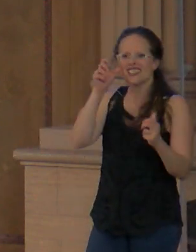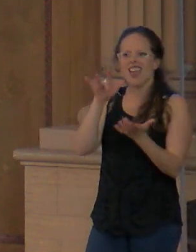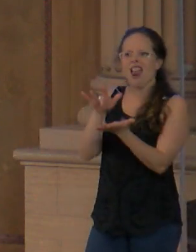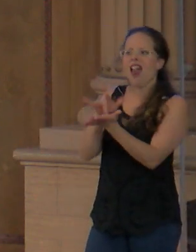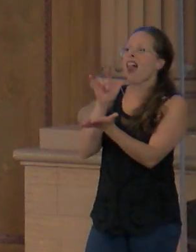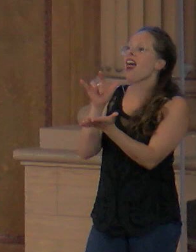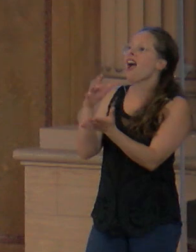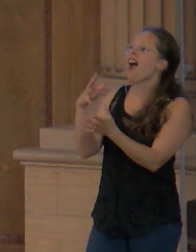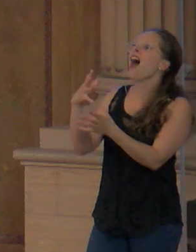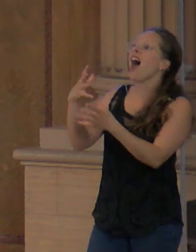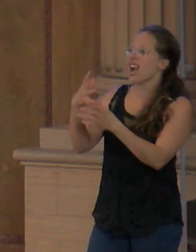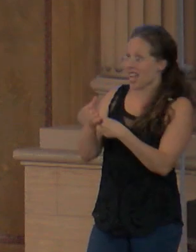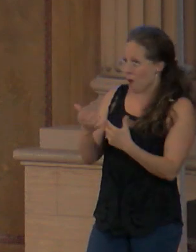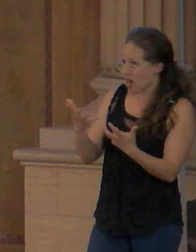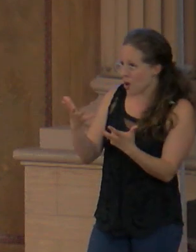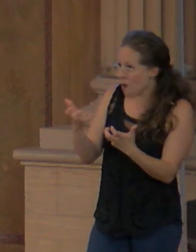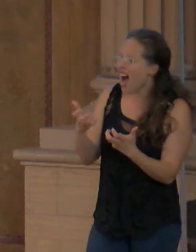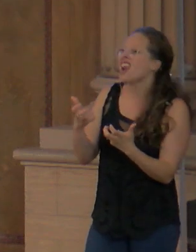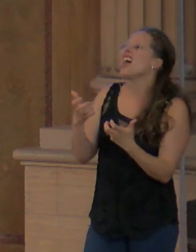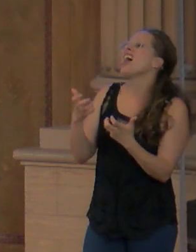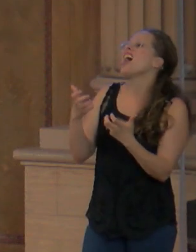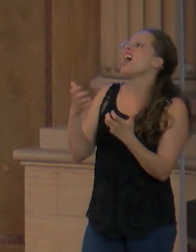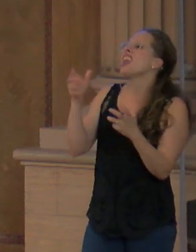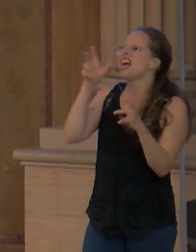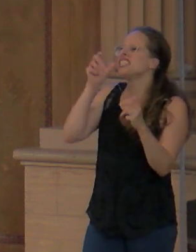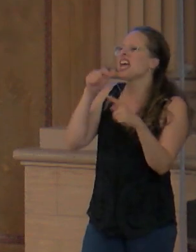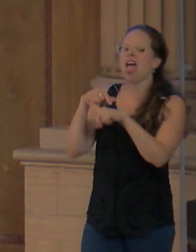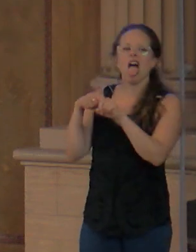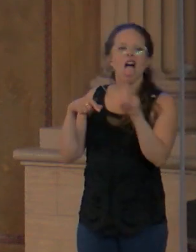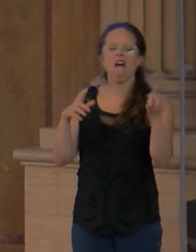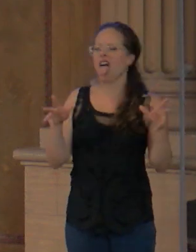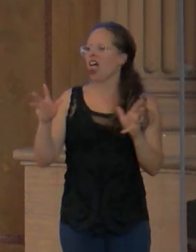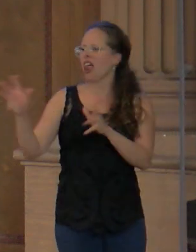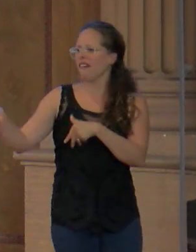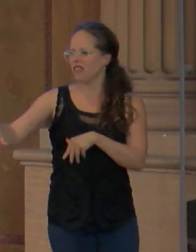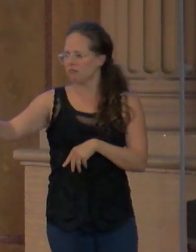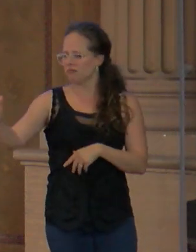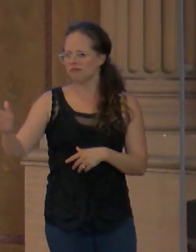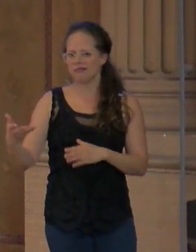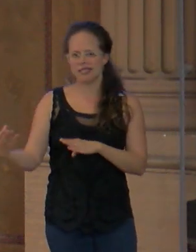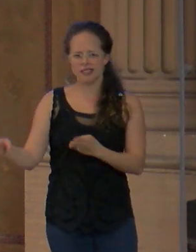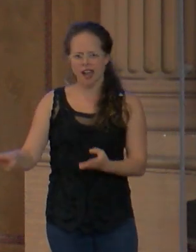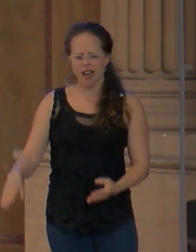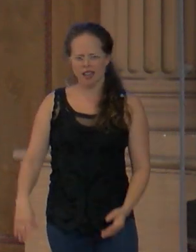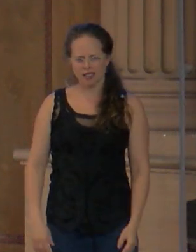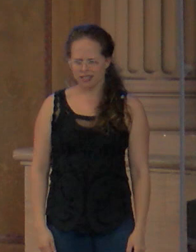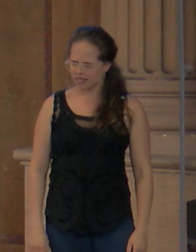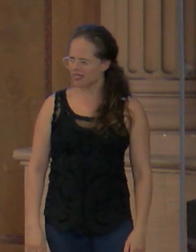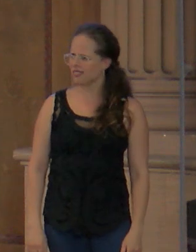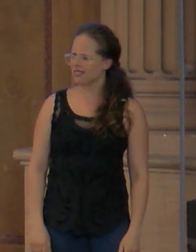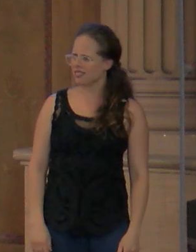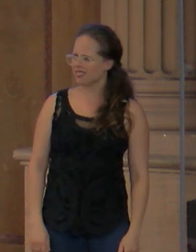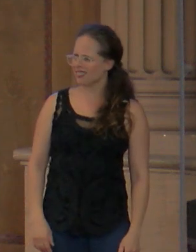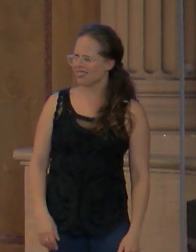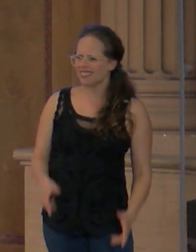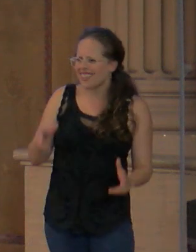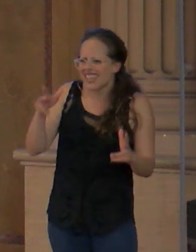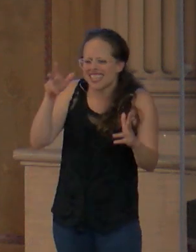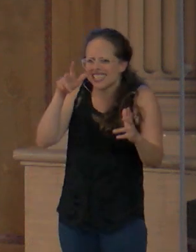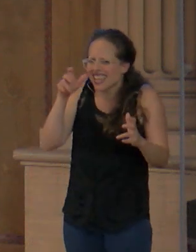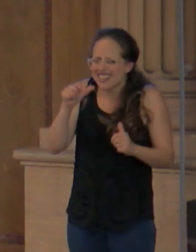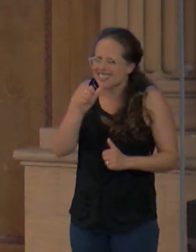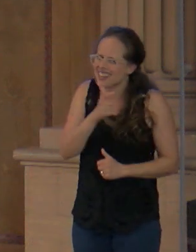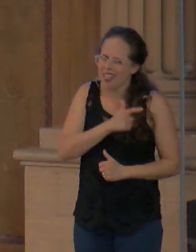once Judas had done the damage that Satan wanted, Satan just went right back to destroying Judas. He's not loyal to